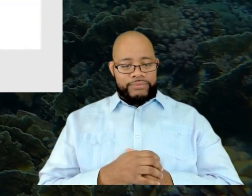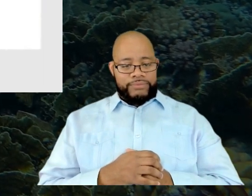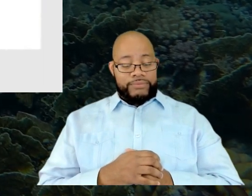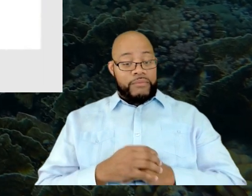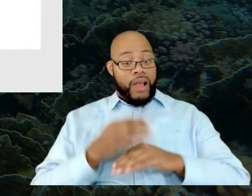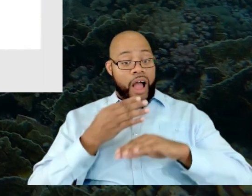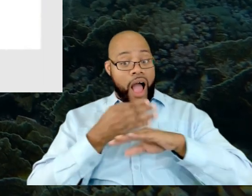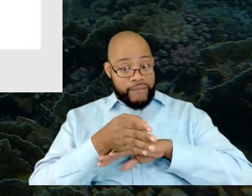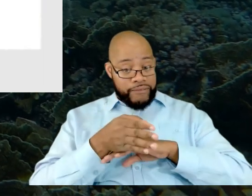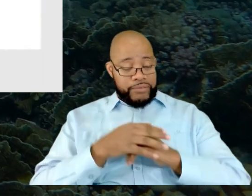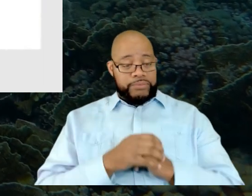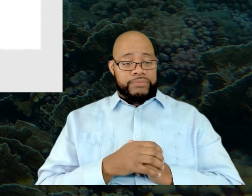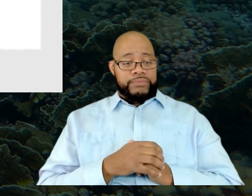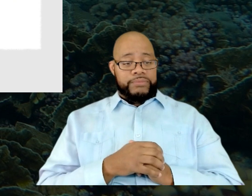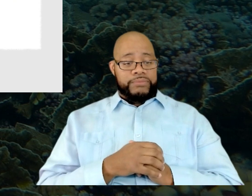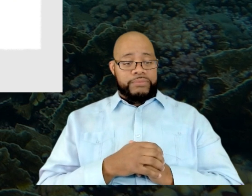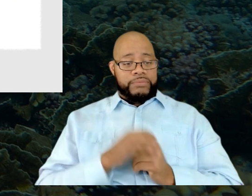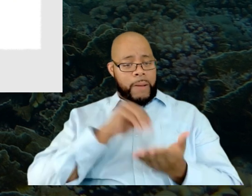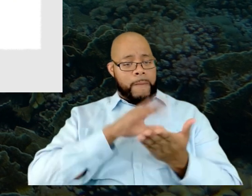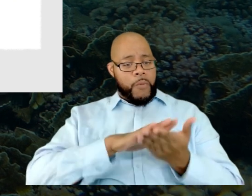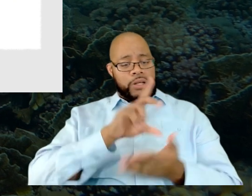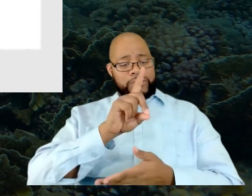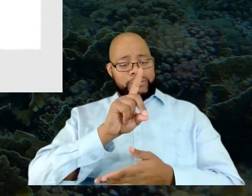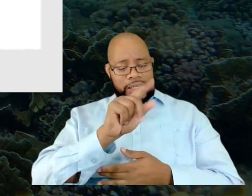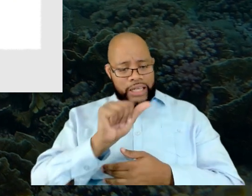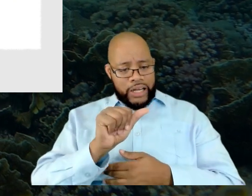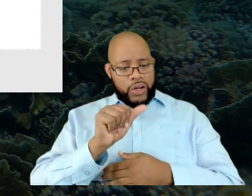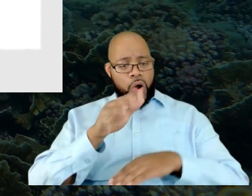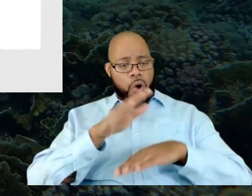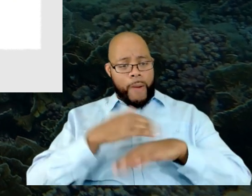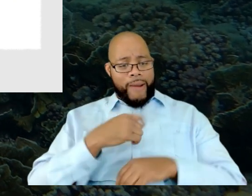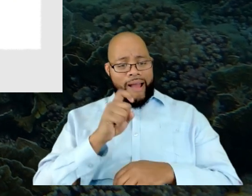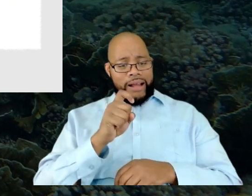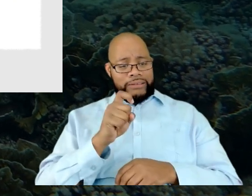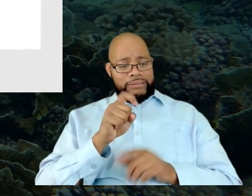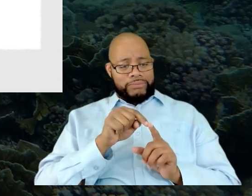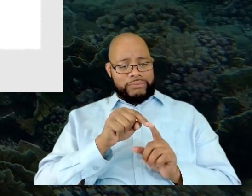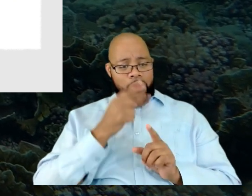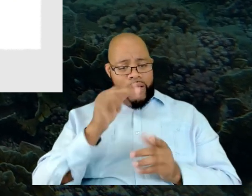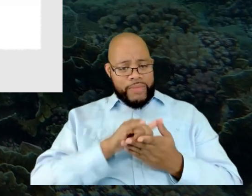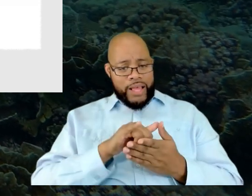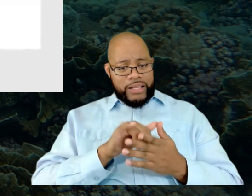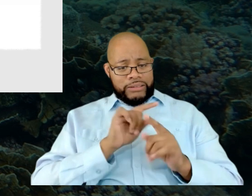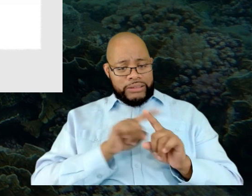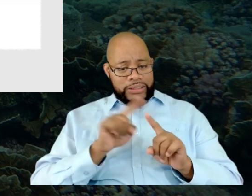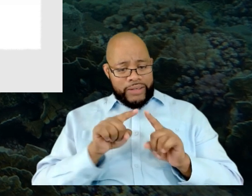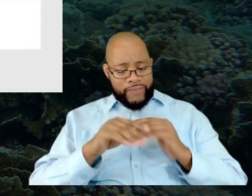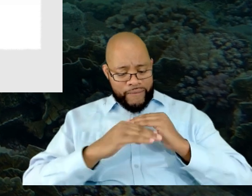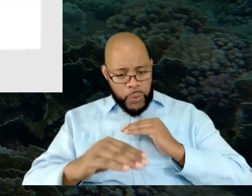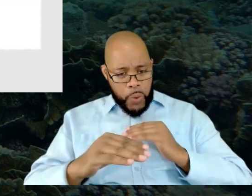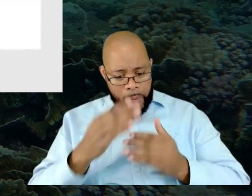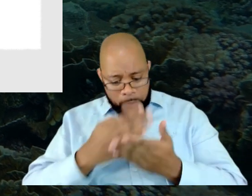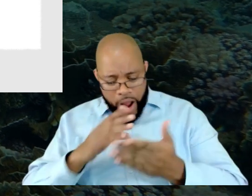After, I placed the data on my x-axis, looked at the benthic components and